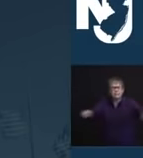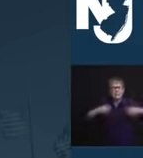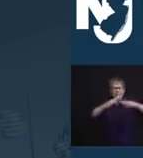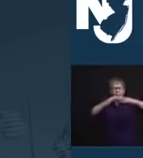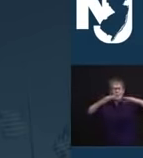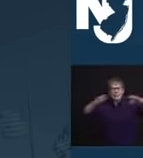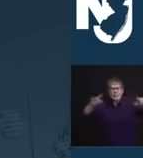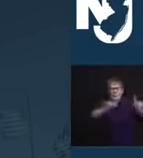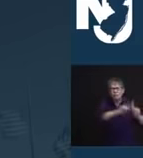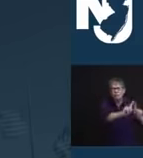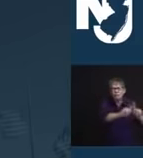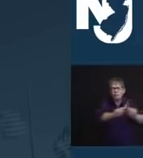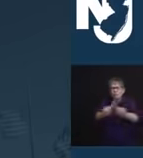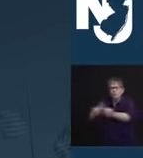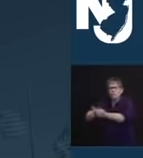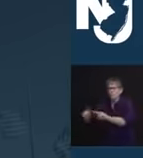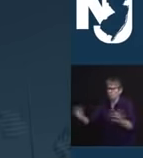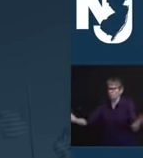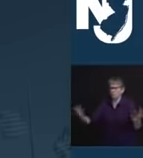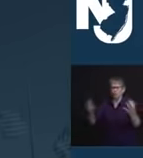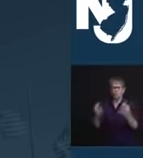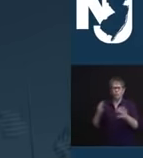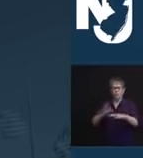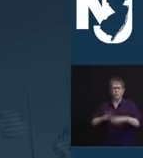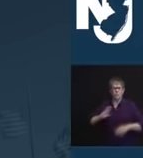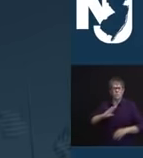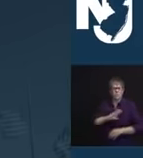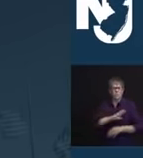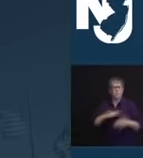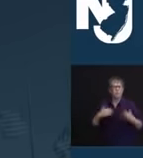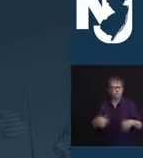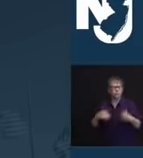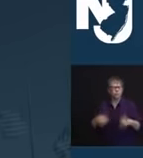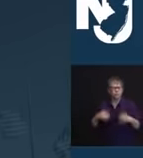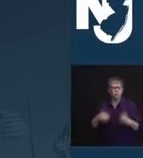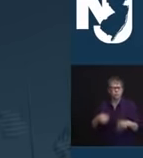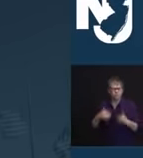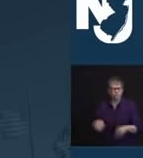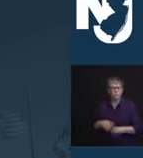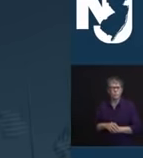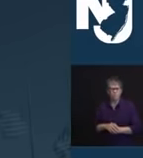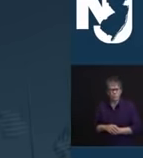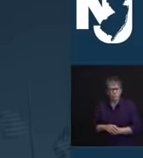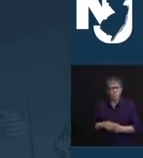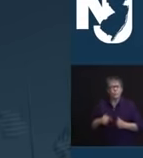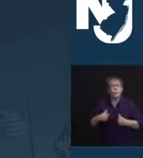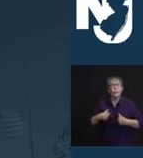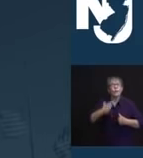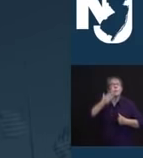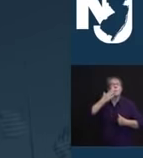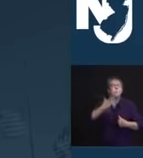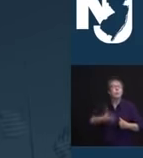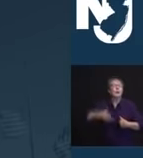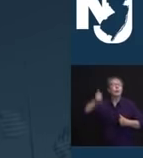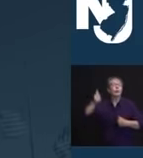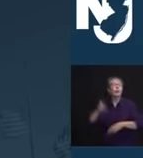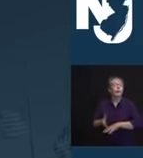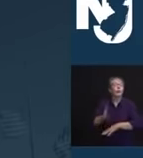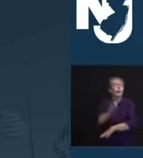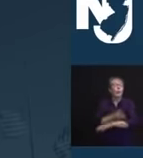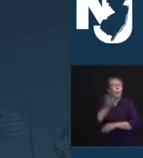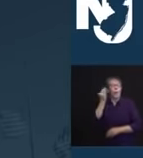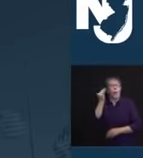Our entire region is better because of his leadership. May God bless and watch over Mayor David Dinkins.